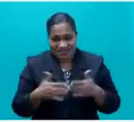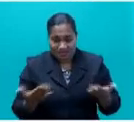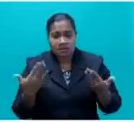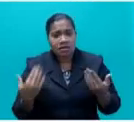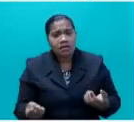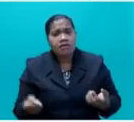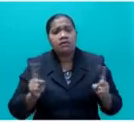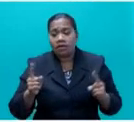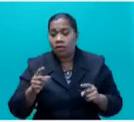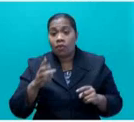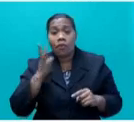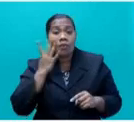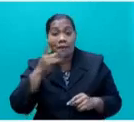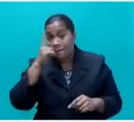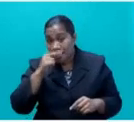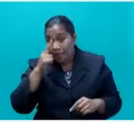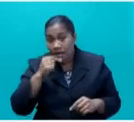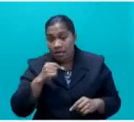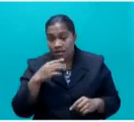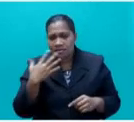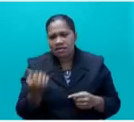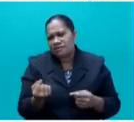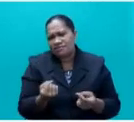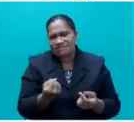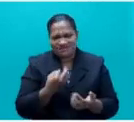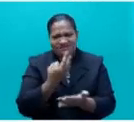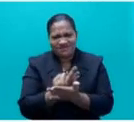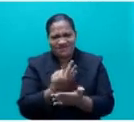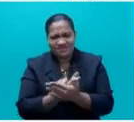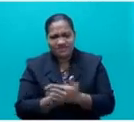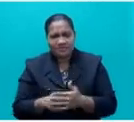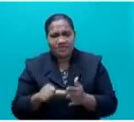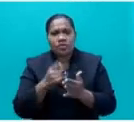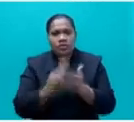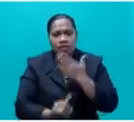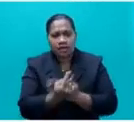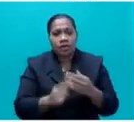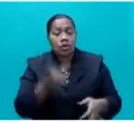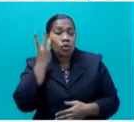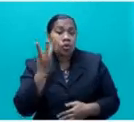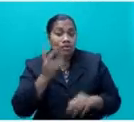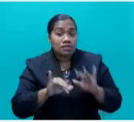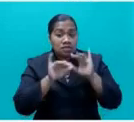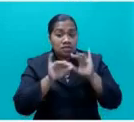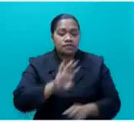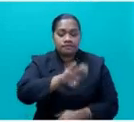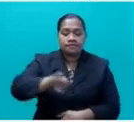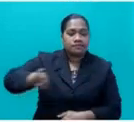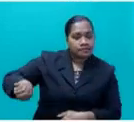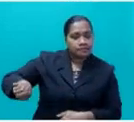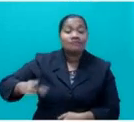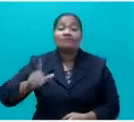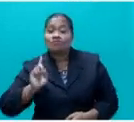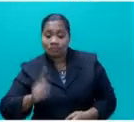when people have financial marginalization, they tend to put women's issues to the side. And this is the reason why, Mr.